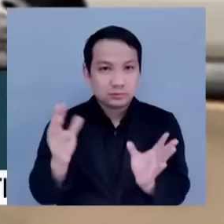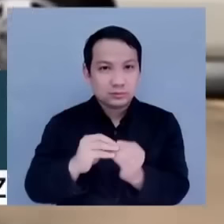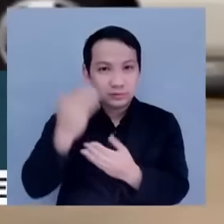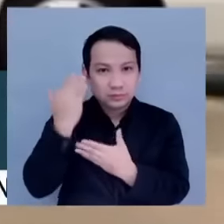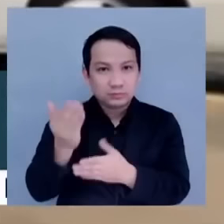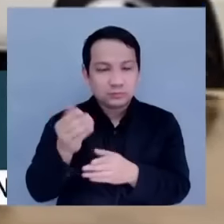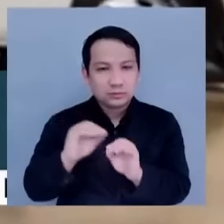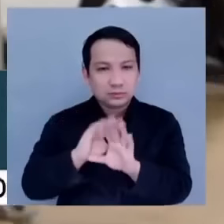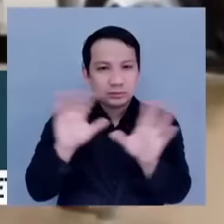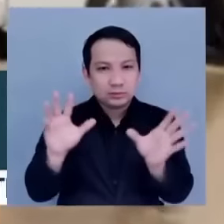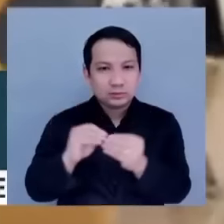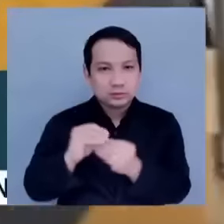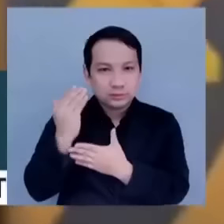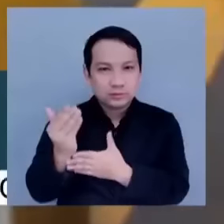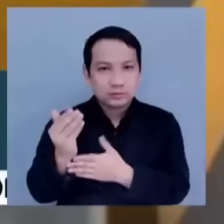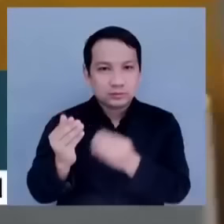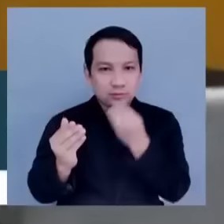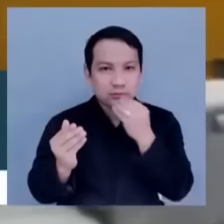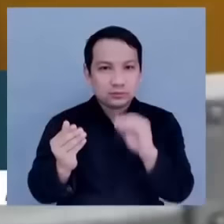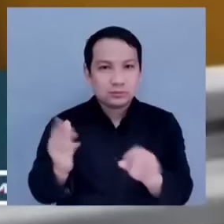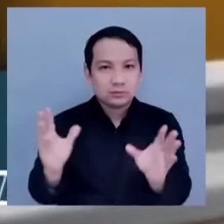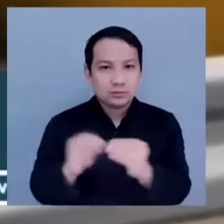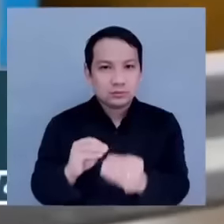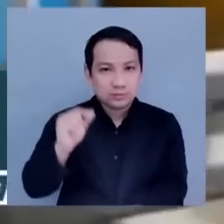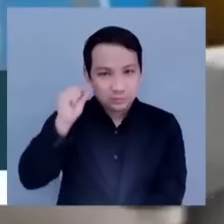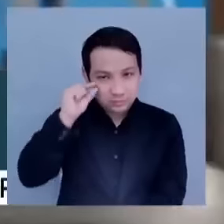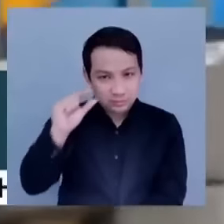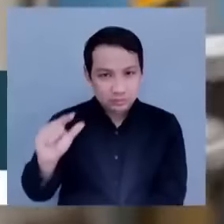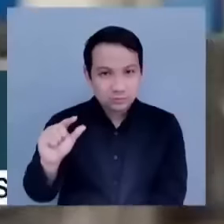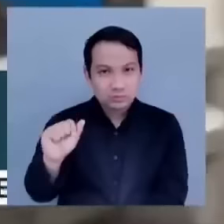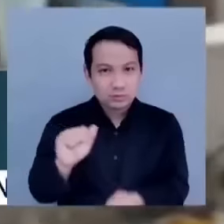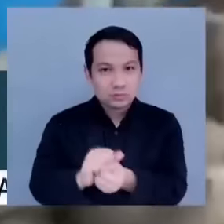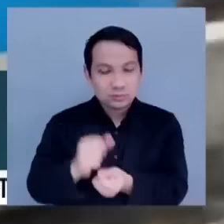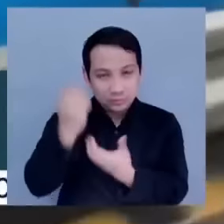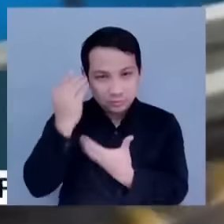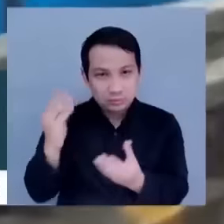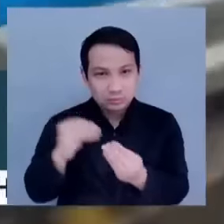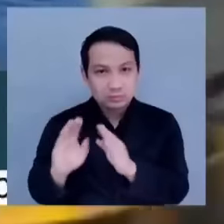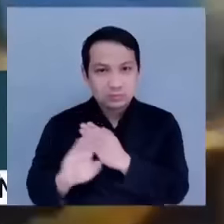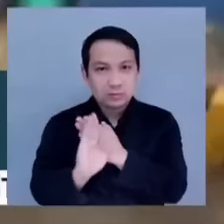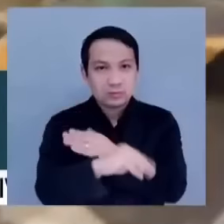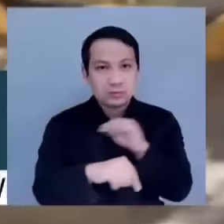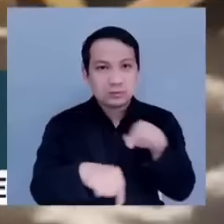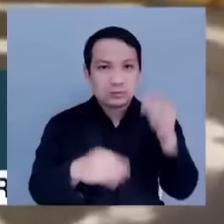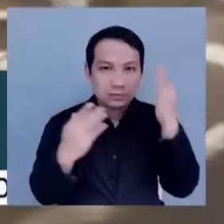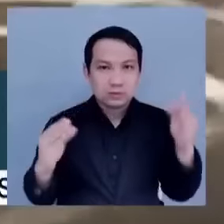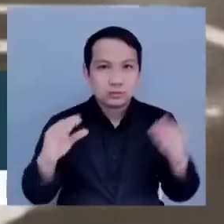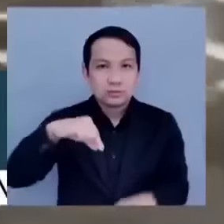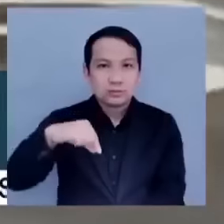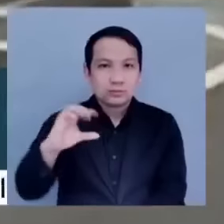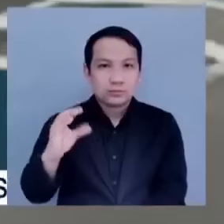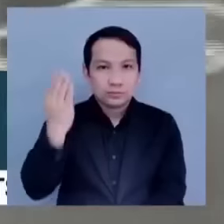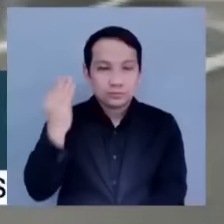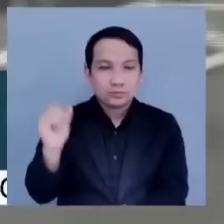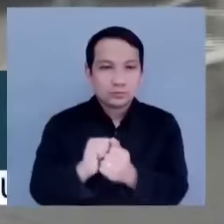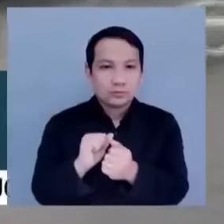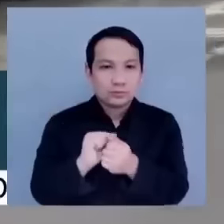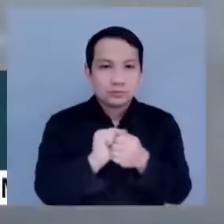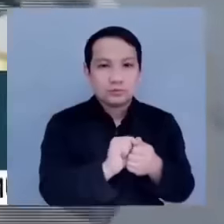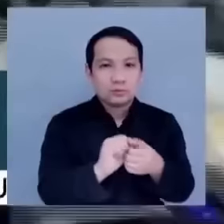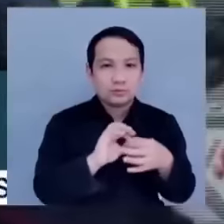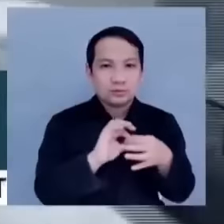judge will issue a commitment order whether Goh will be returned back to the PNP Custodial Center in Quezon City or whether she will be detained